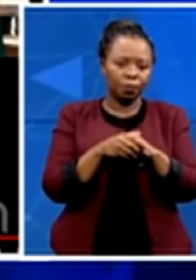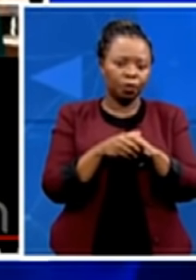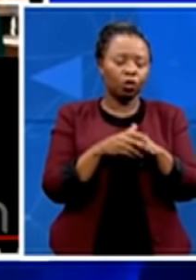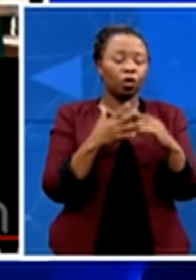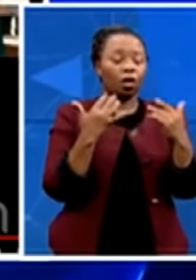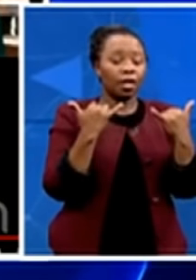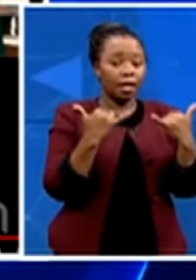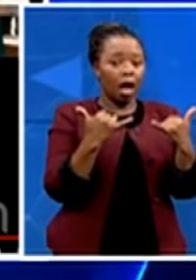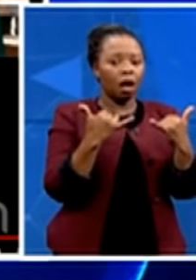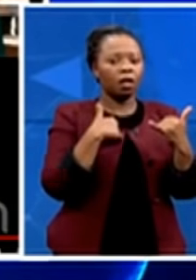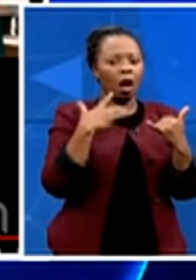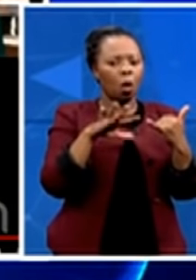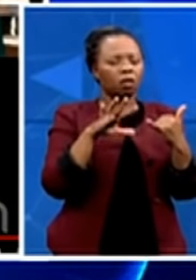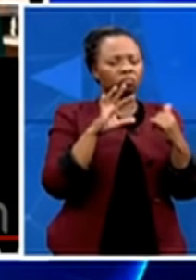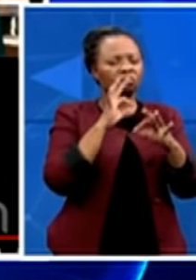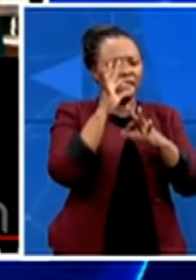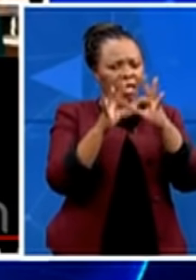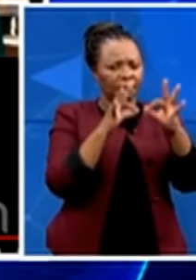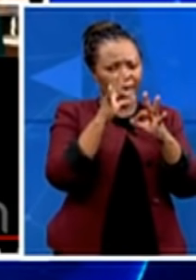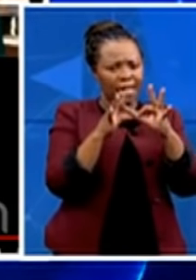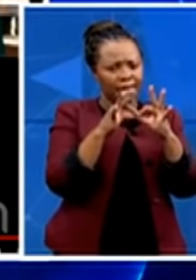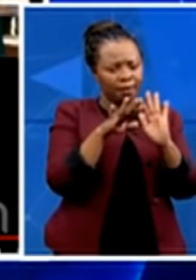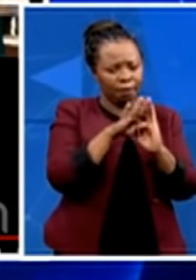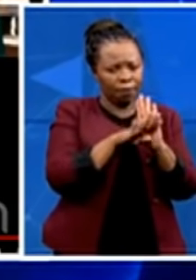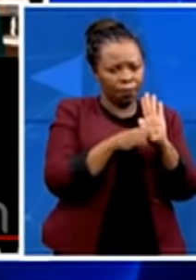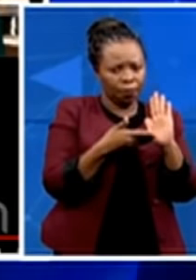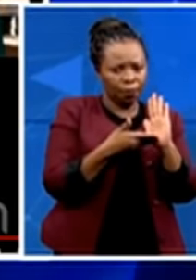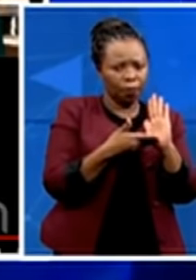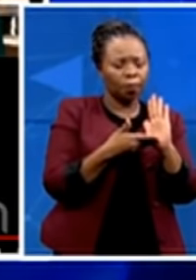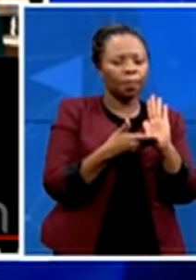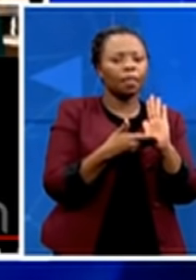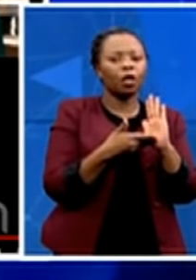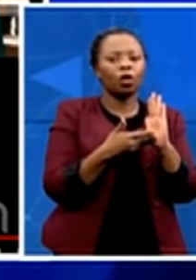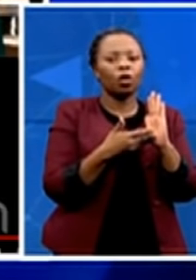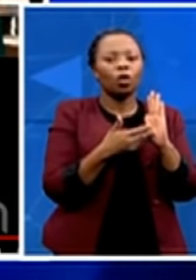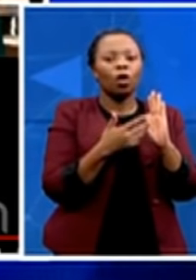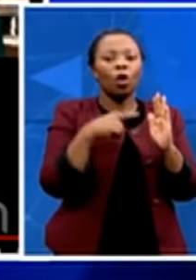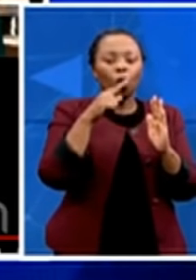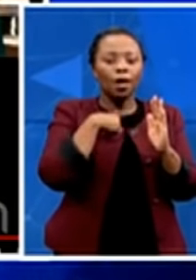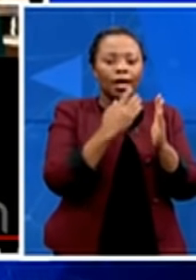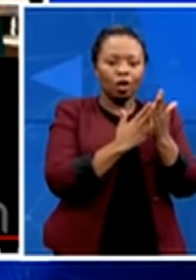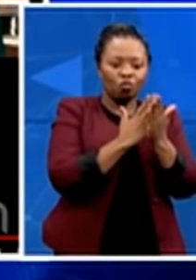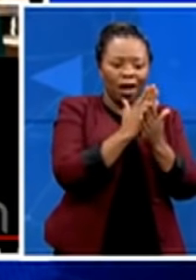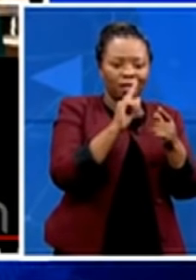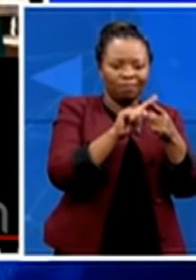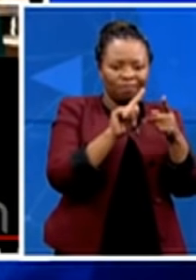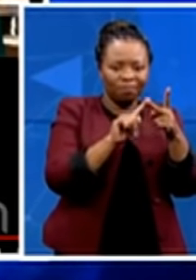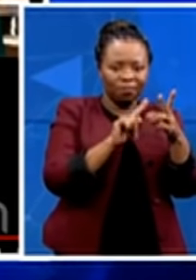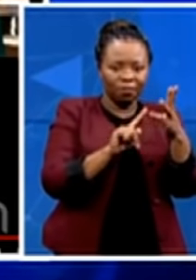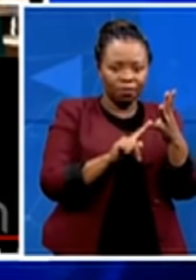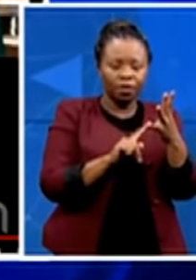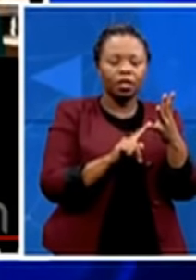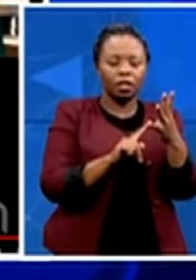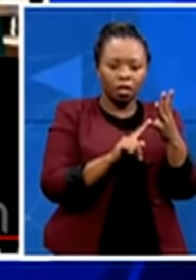Some of the prominent rights that we have come in to assert that belong to former President Zuma